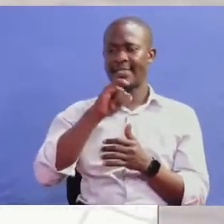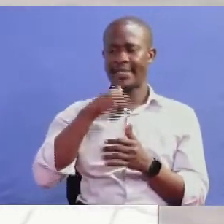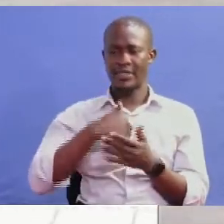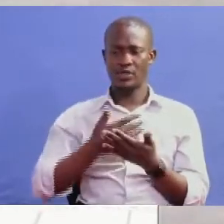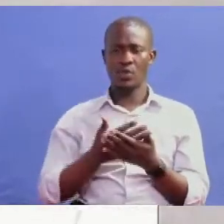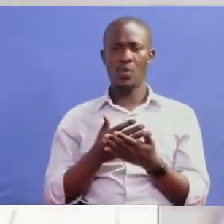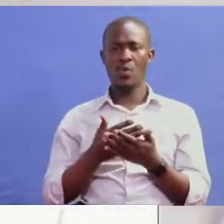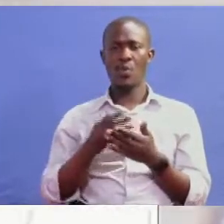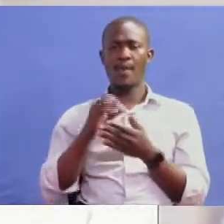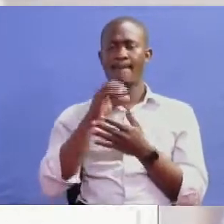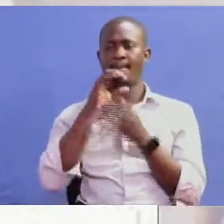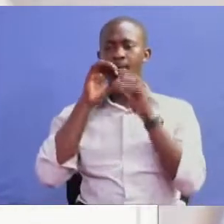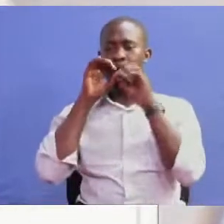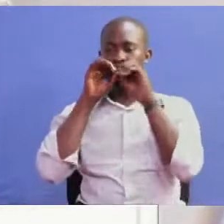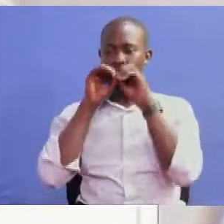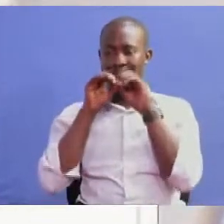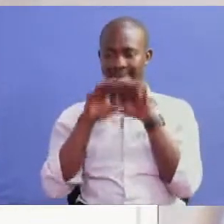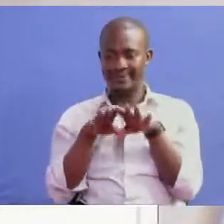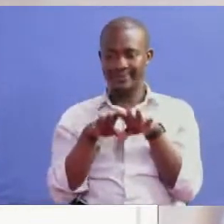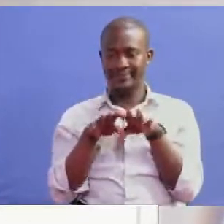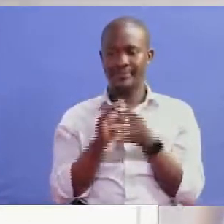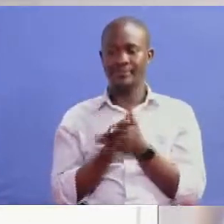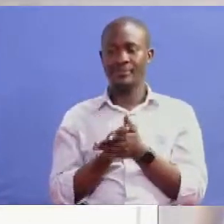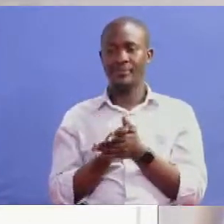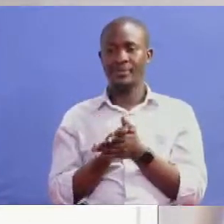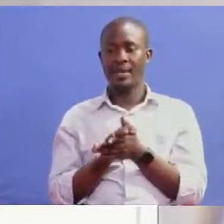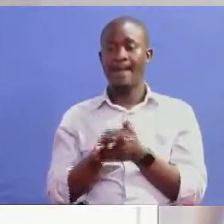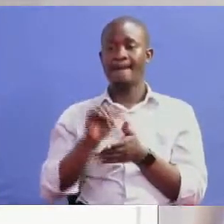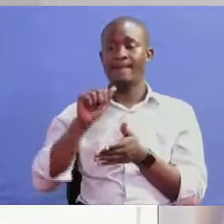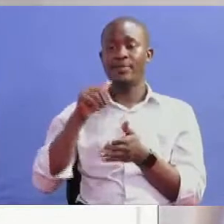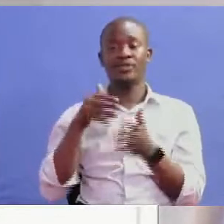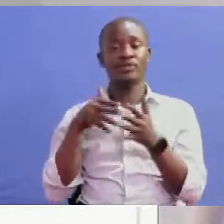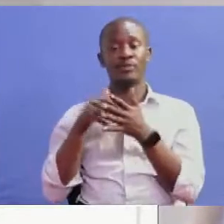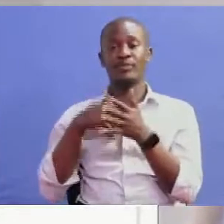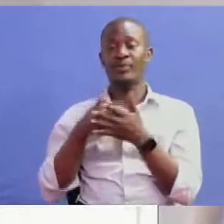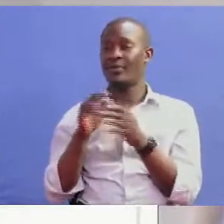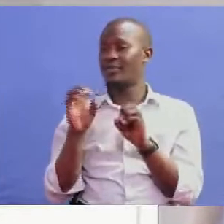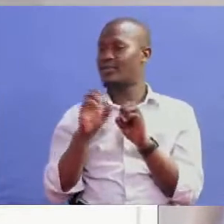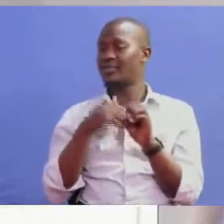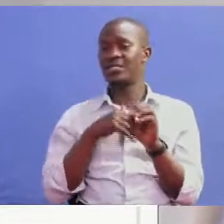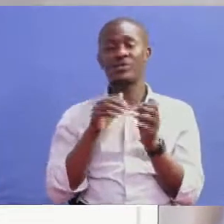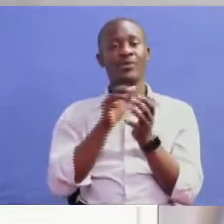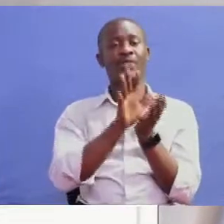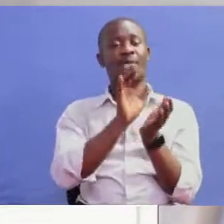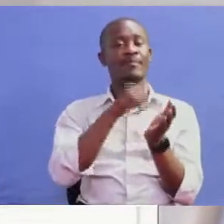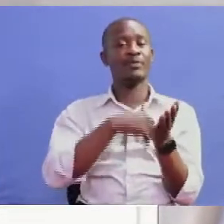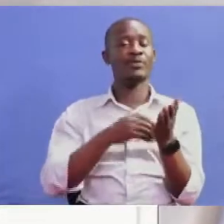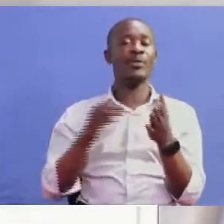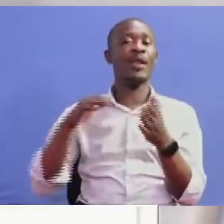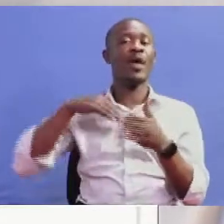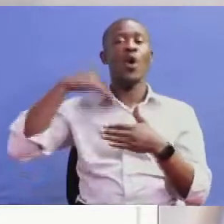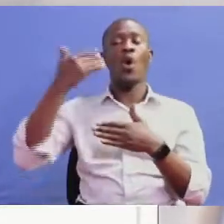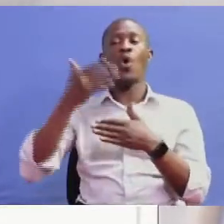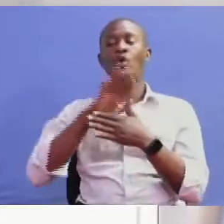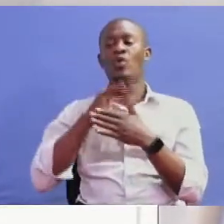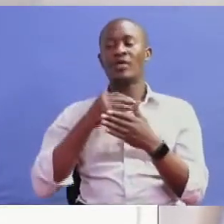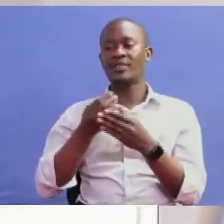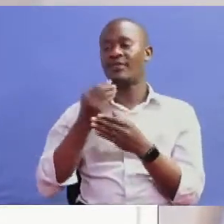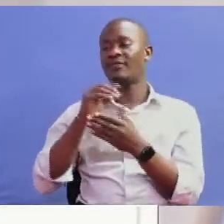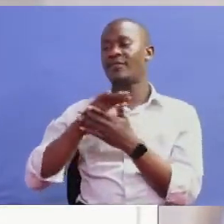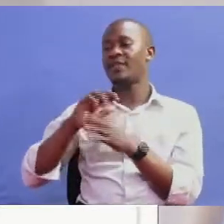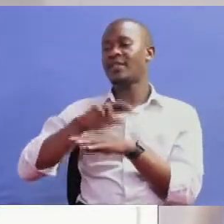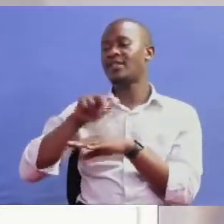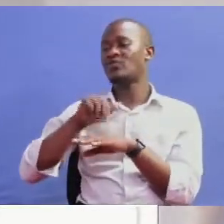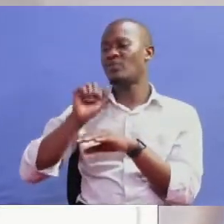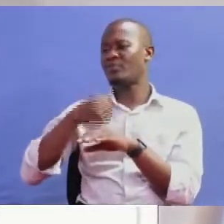be a blessing. Dams kule juu isiposimama, there is no Tana that will ever feed the nation. We cannot even feed